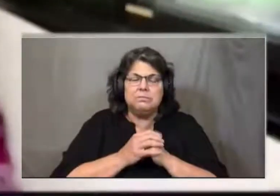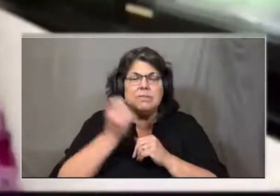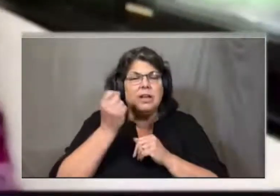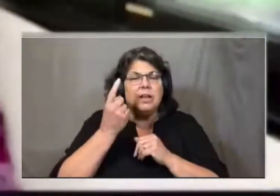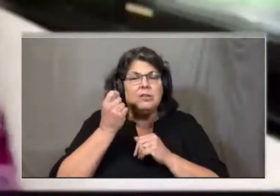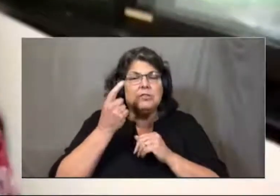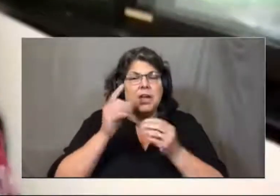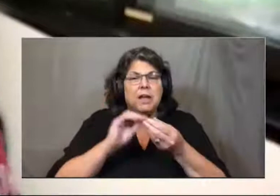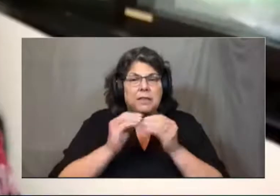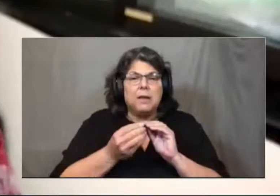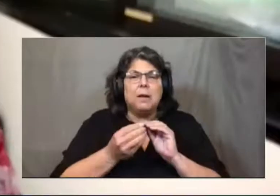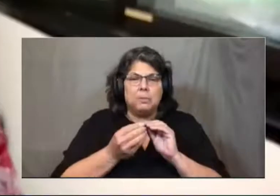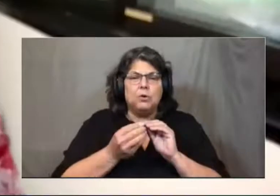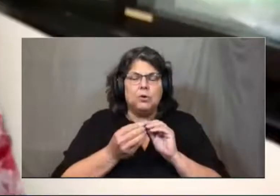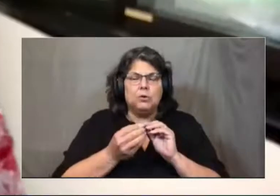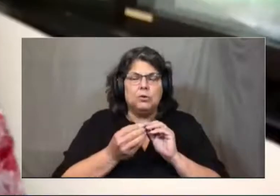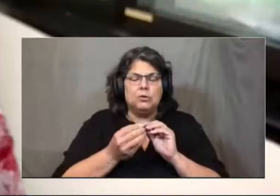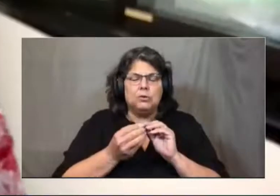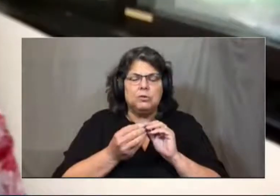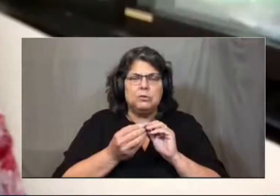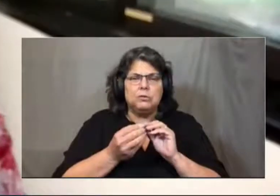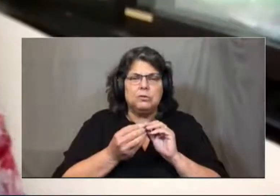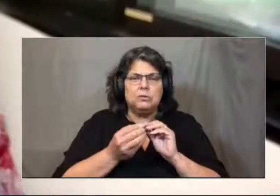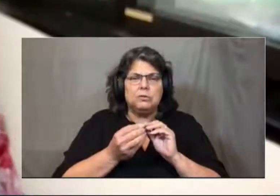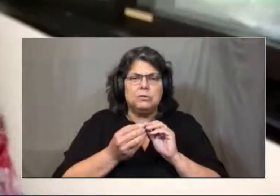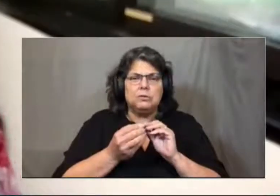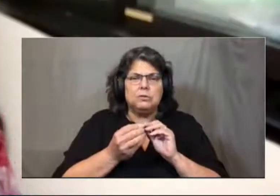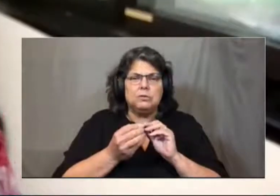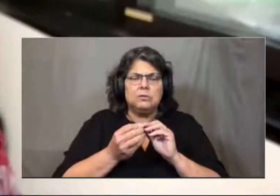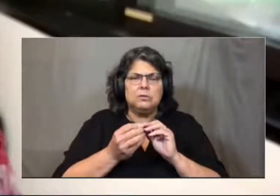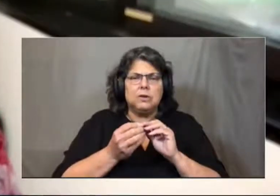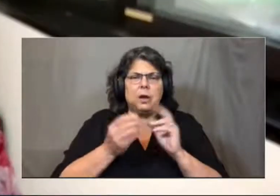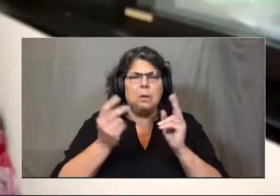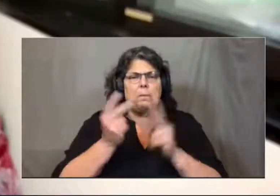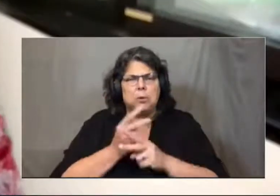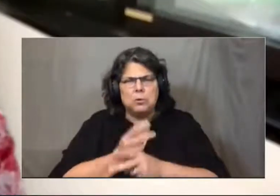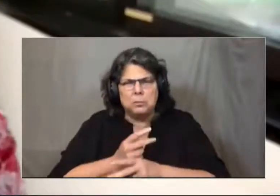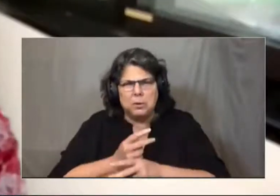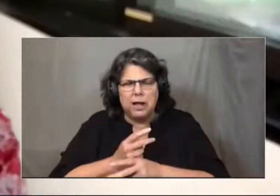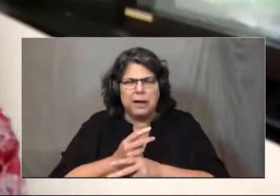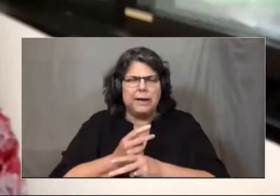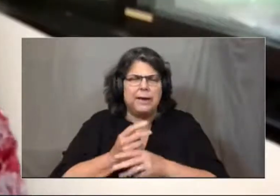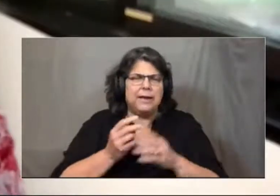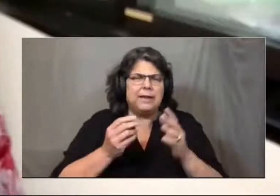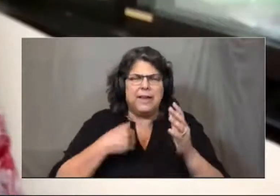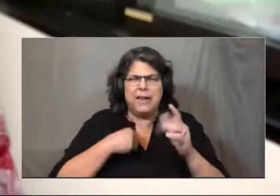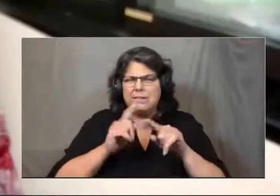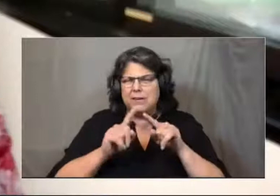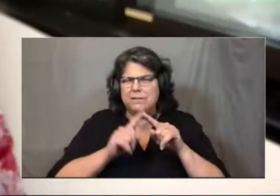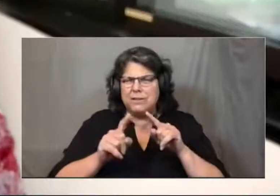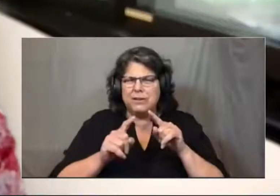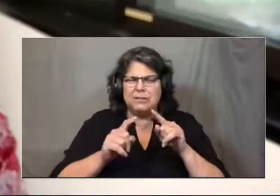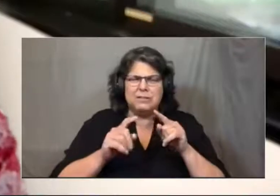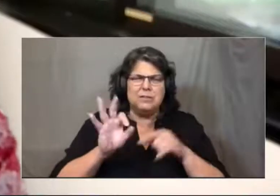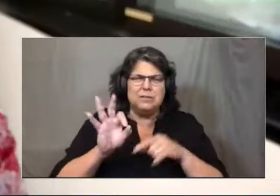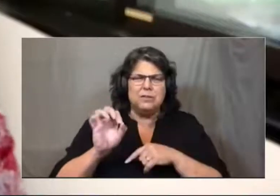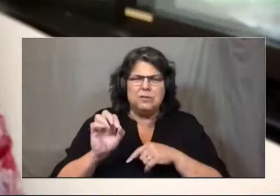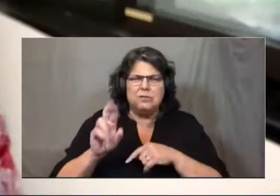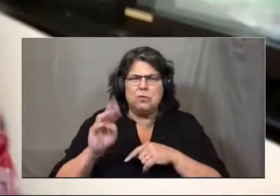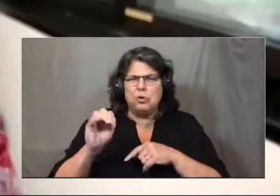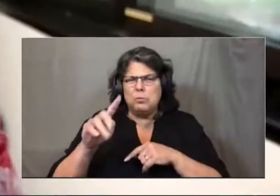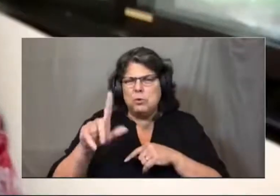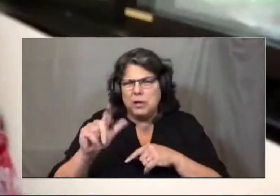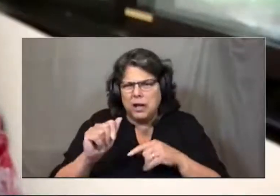get multiplied by an adjustment factor, and that is related to the number